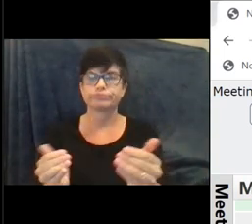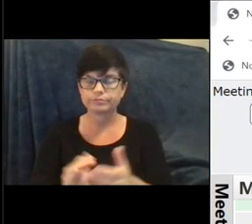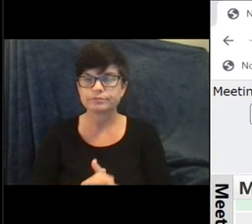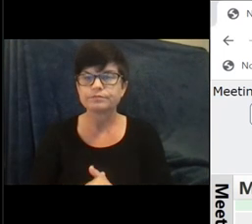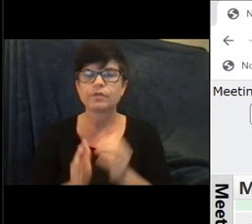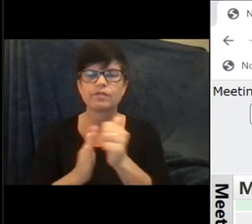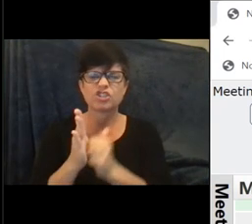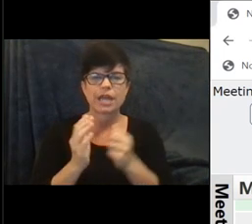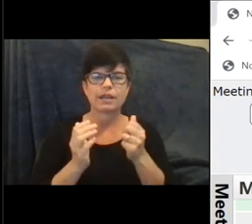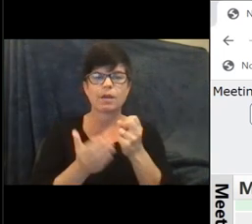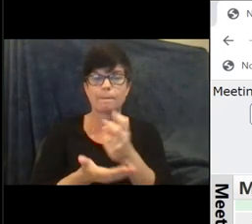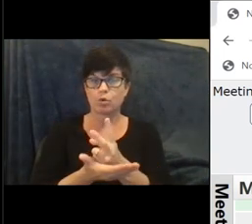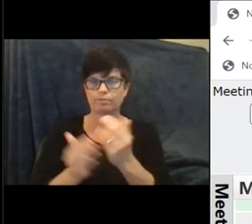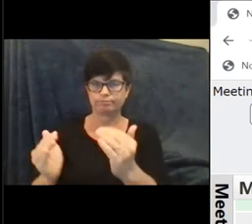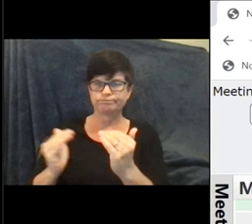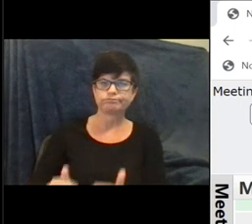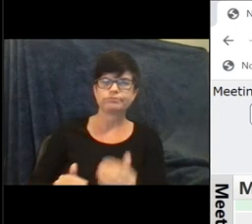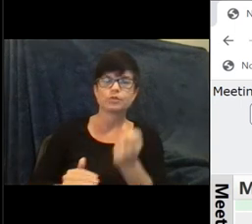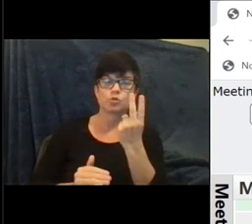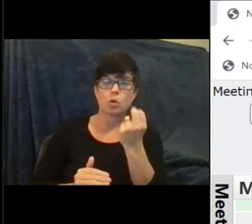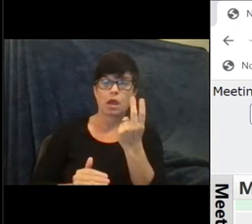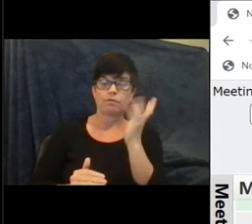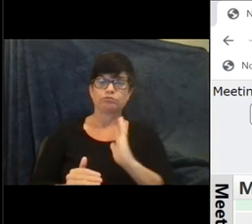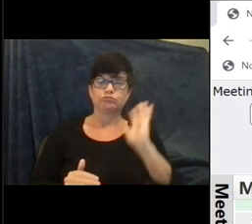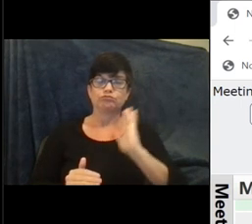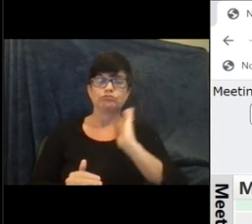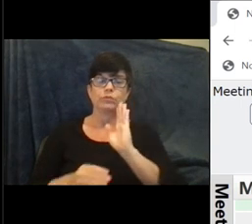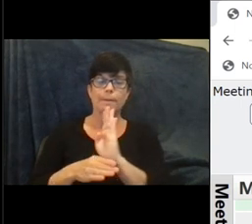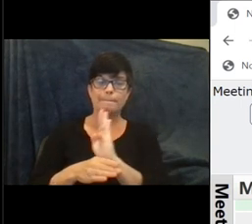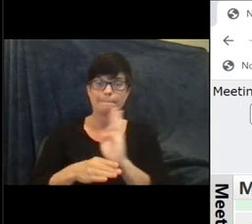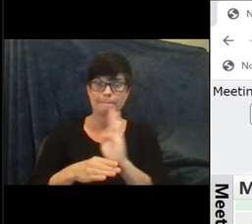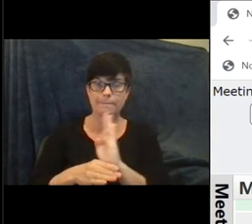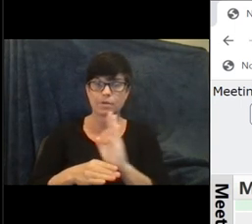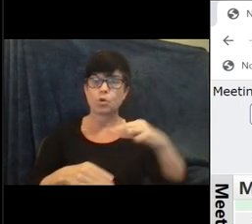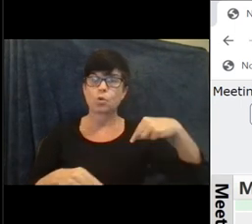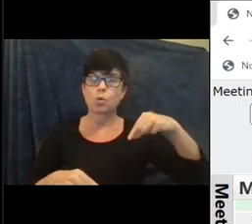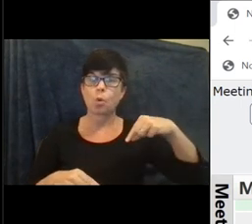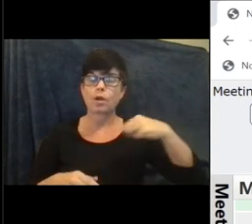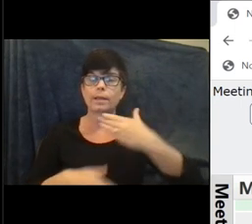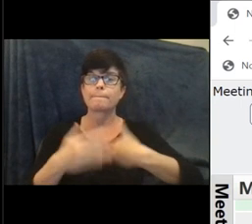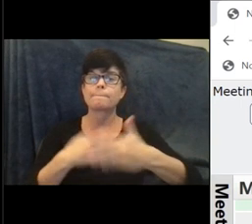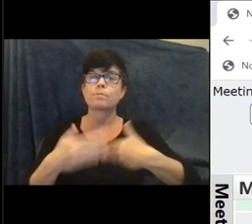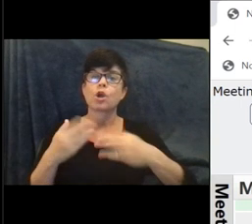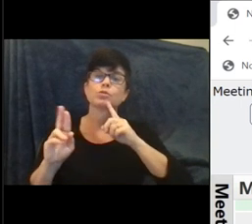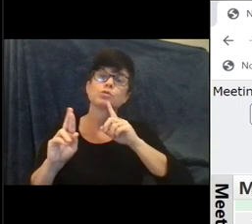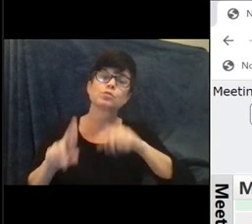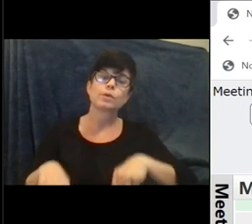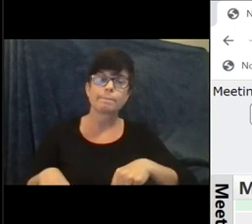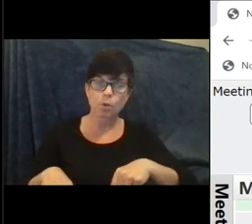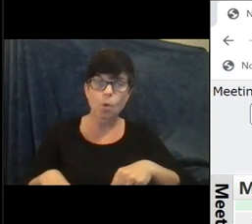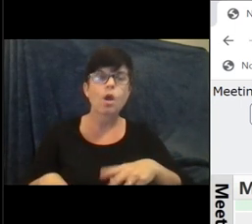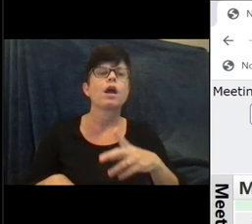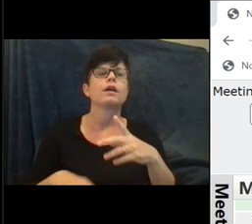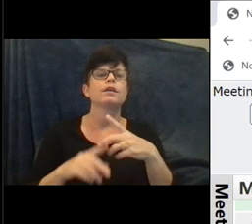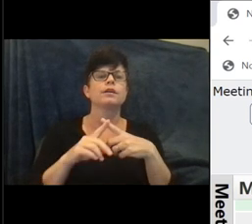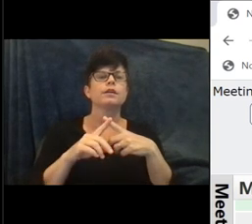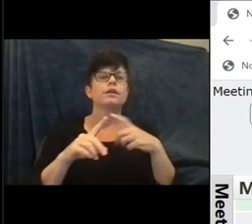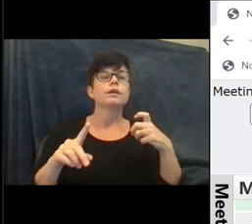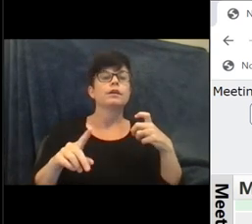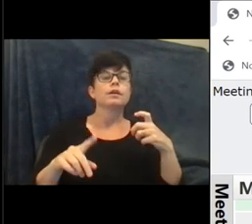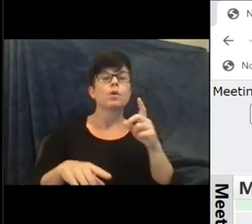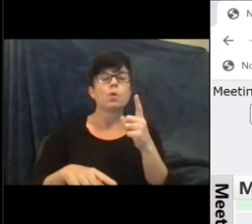to 12, old business, beginning with 12A, quarterly progress report from BBQOZ LLC for the